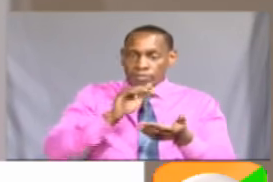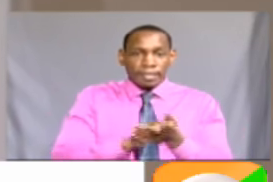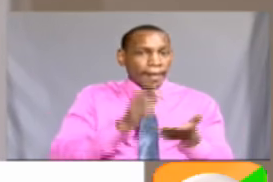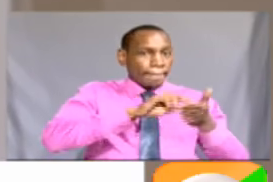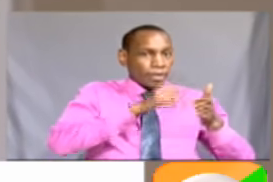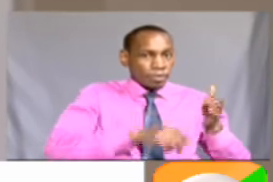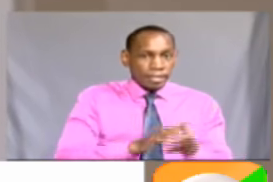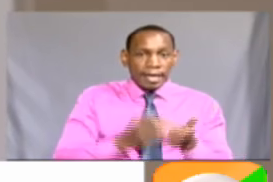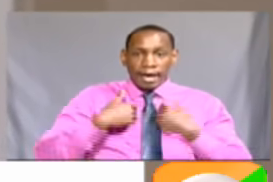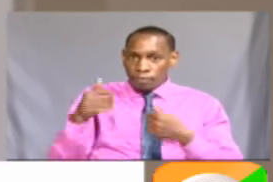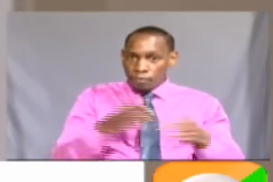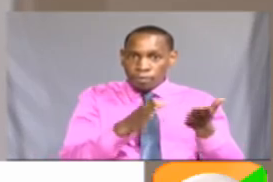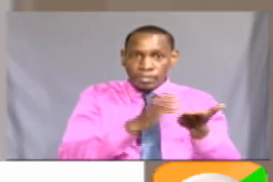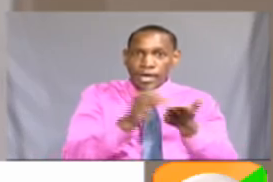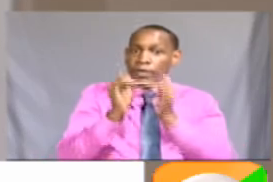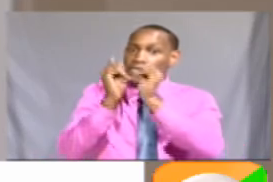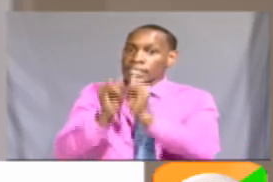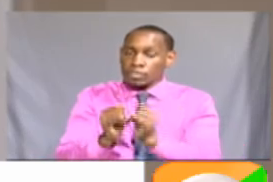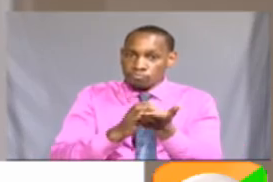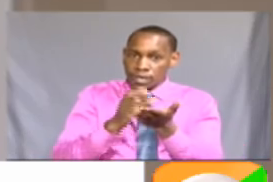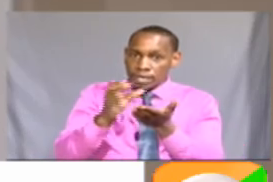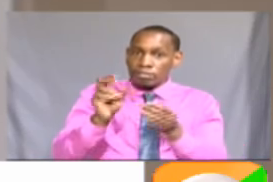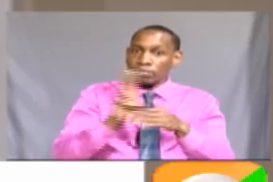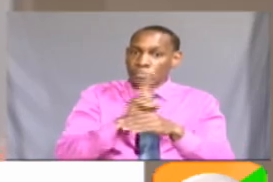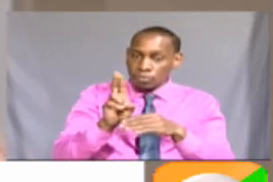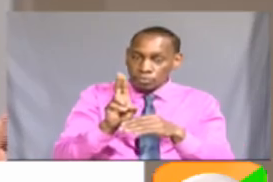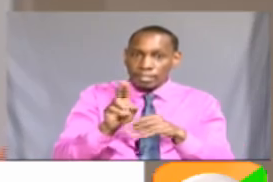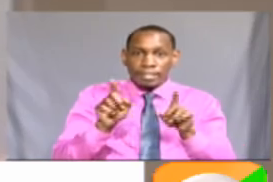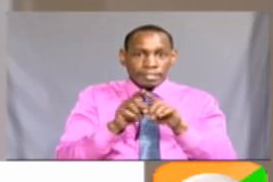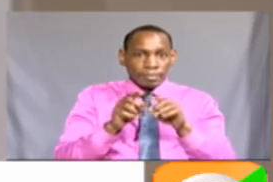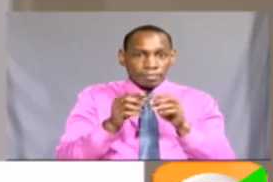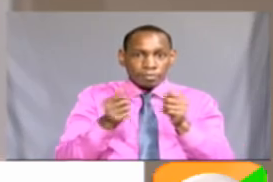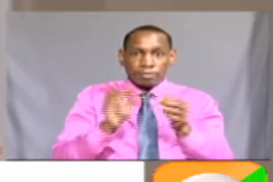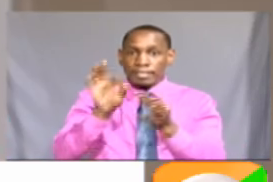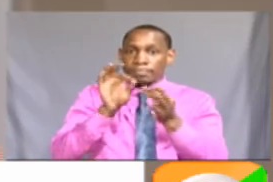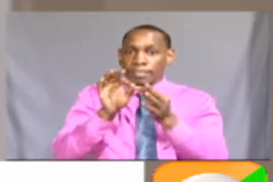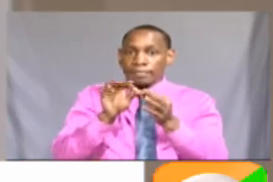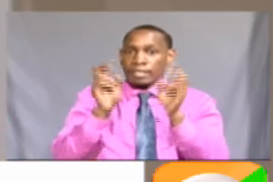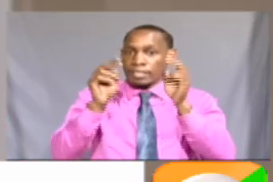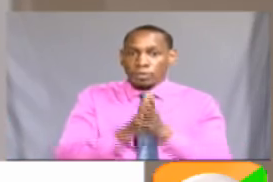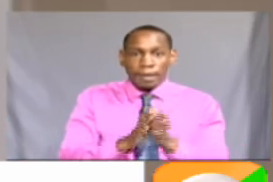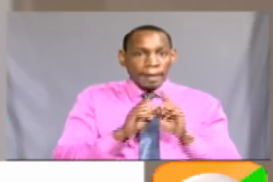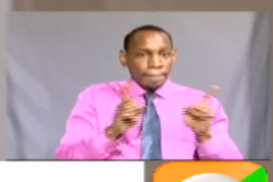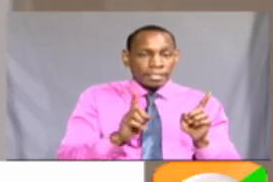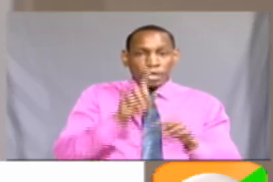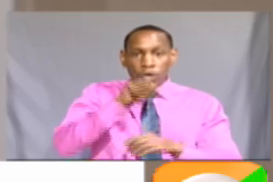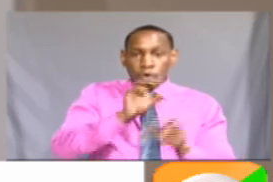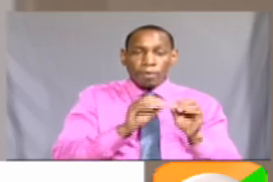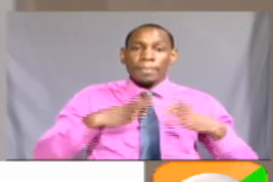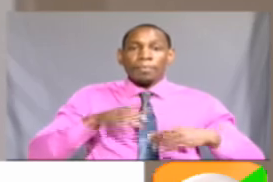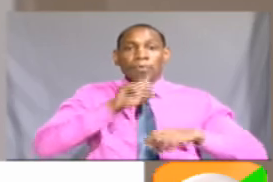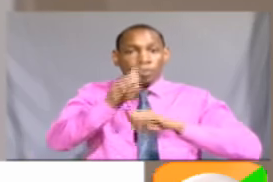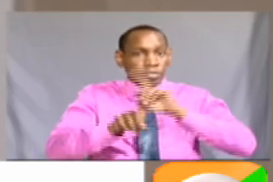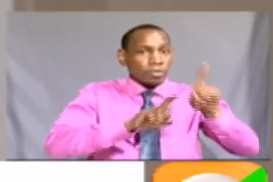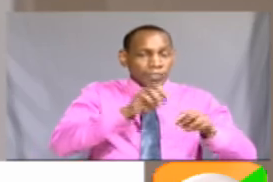So there are opportunities to reallocate some of these expenditures and deal with specific issues. But make no mistake, people will ask questions, and